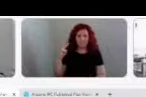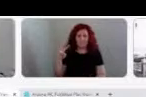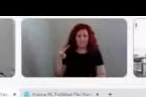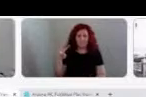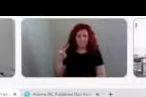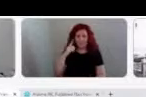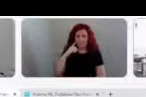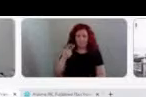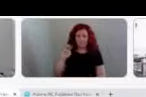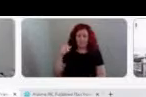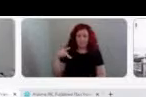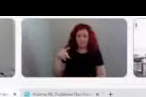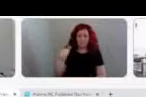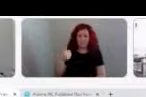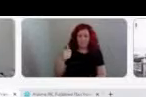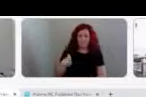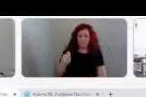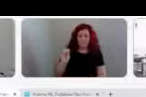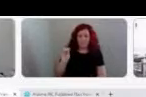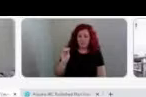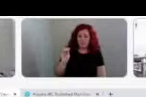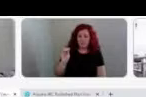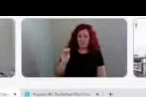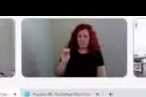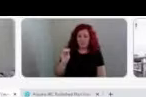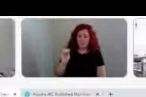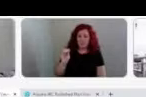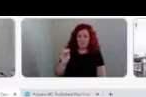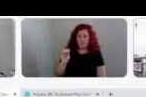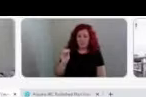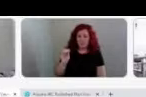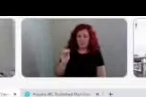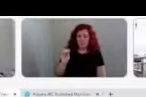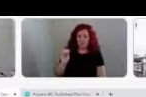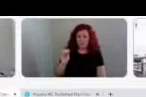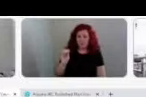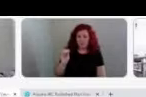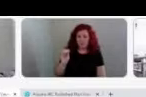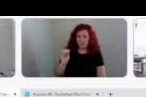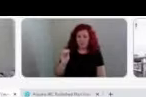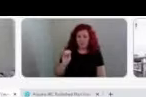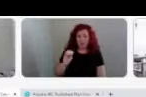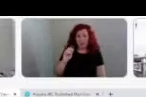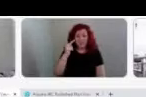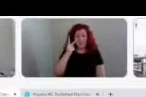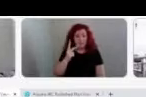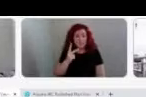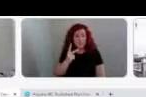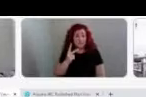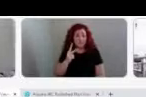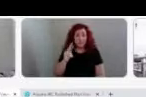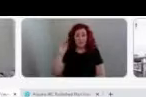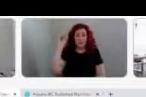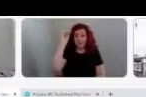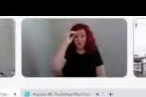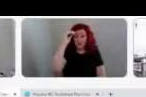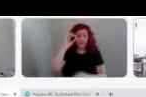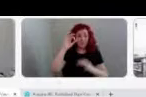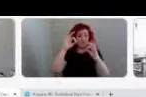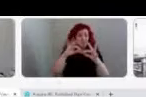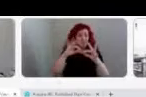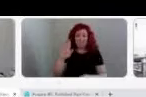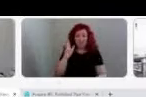10.0 i see many voices that will never be heard not for the next 10 years to